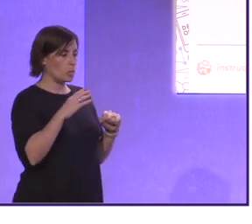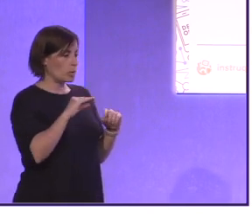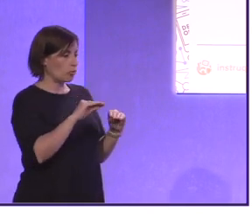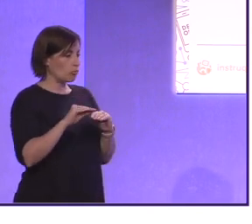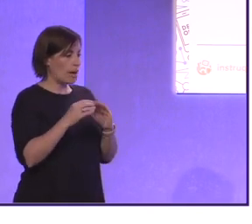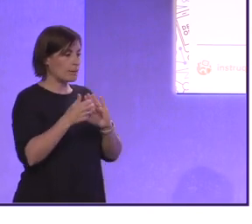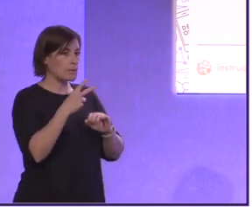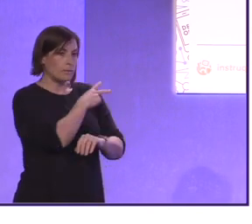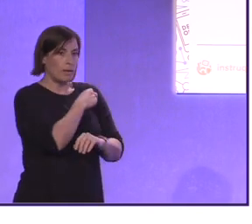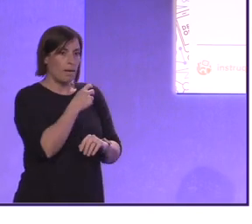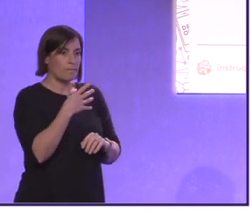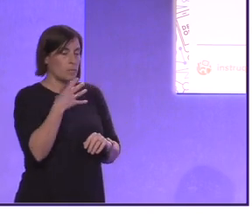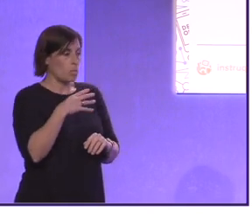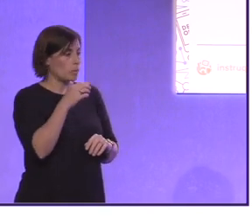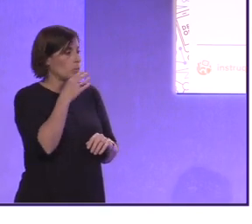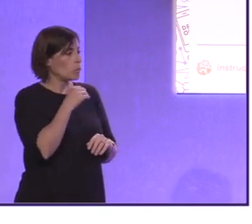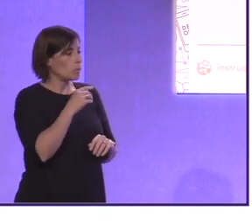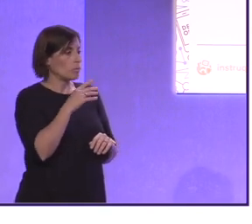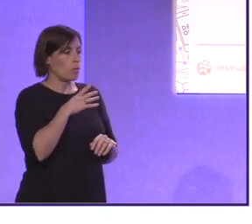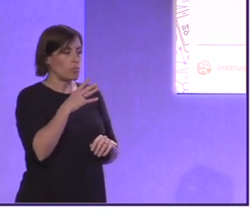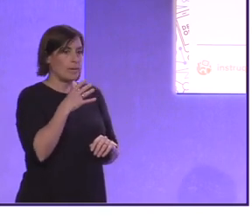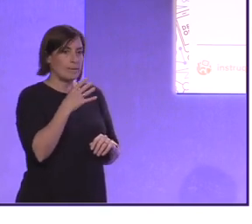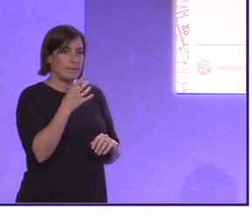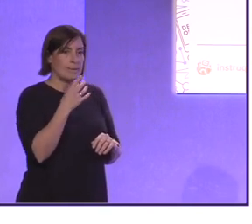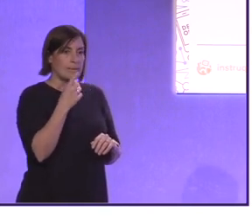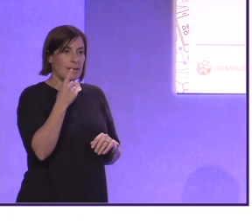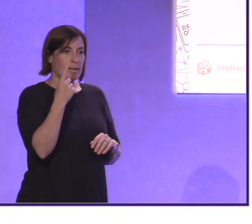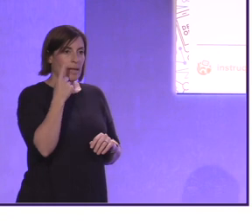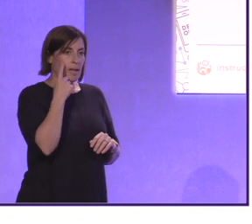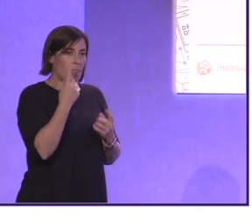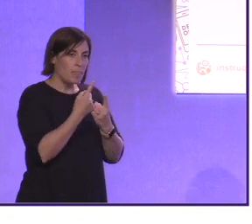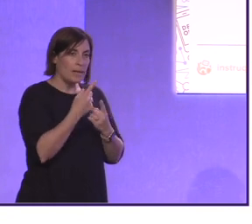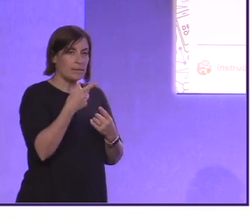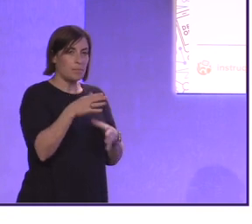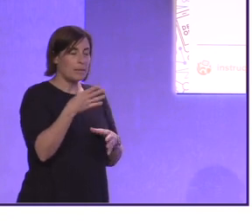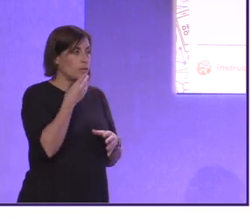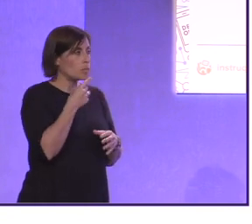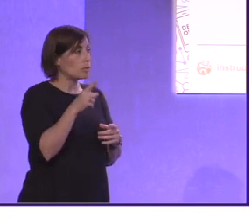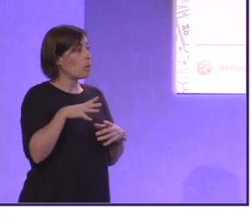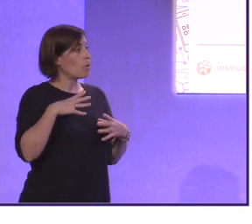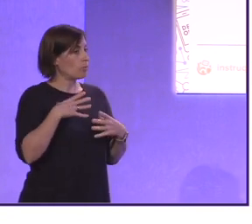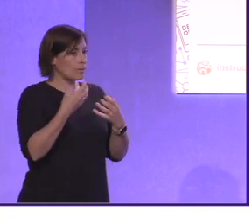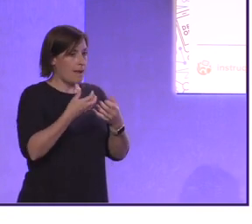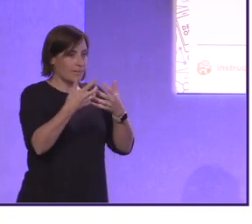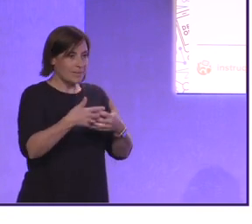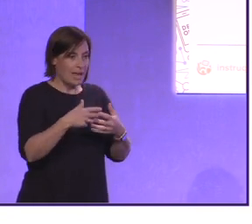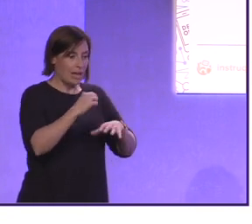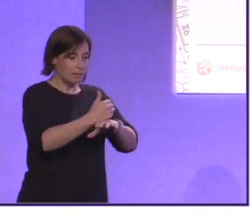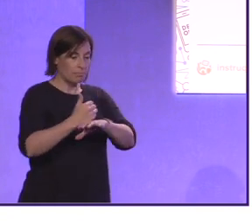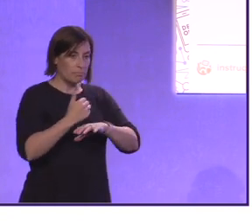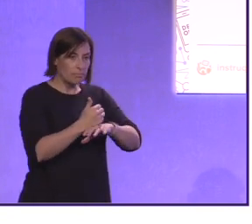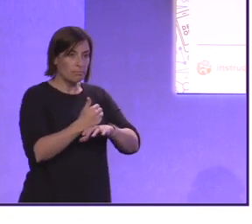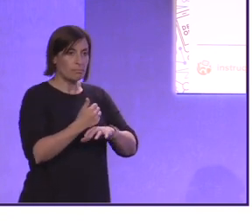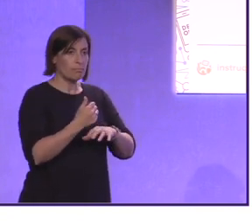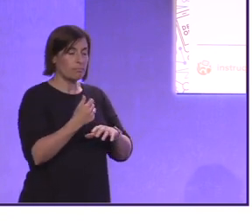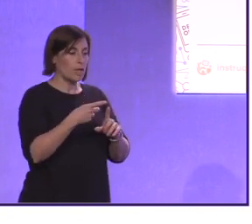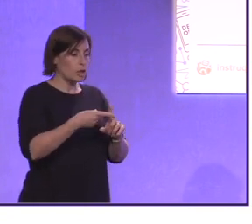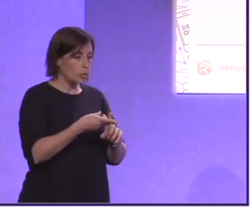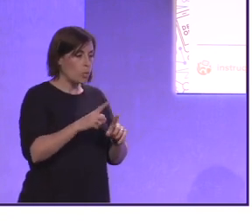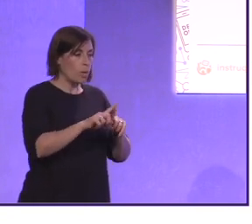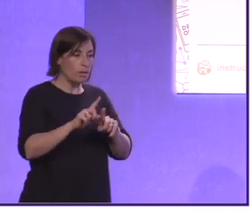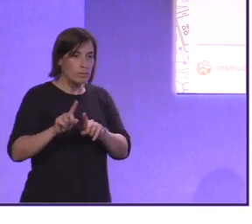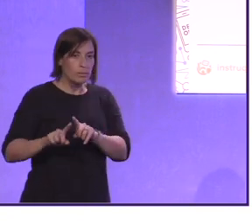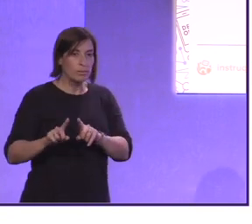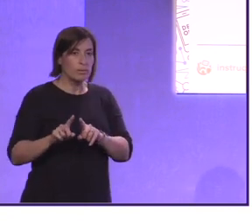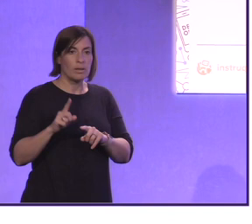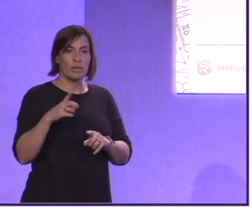staff. You know, they'd already had a tech strategy, they already had a family of tools and technologies that they'd subscribed to, and their actual